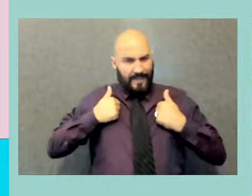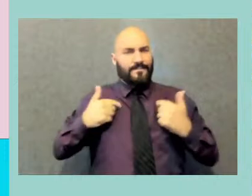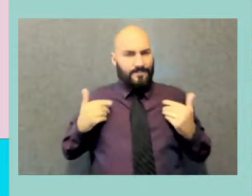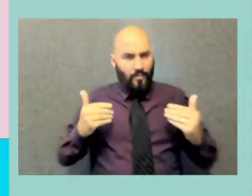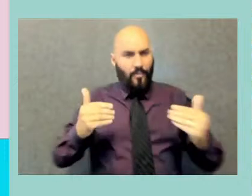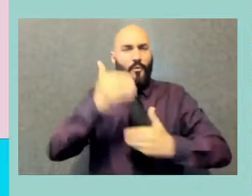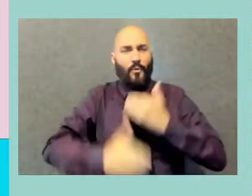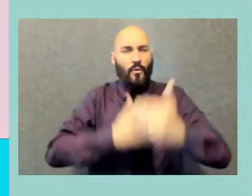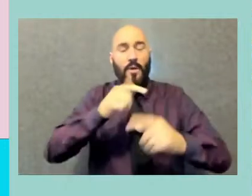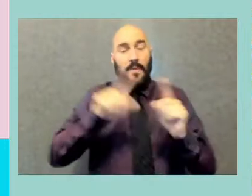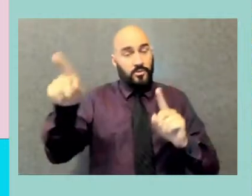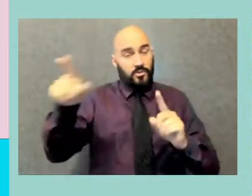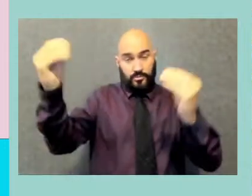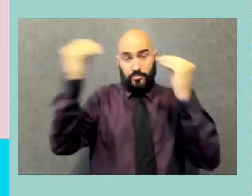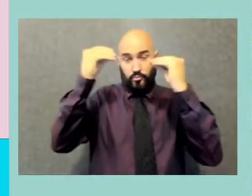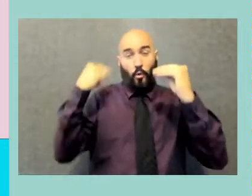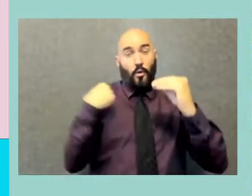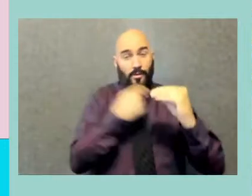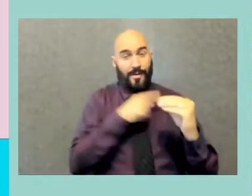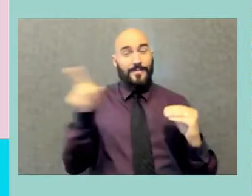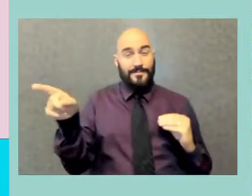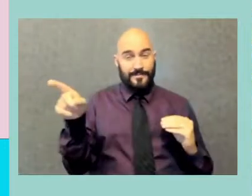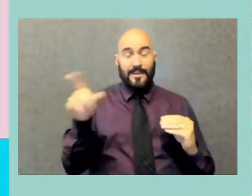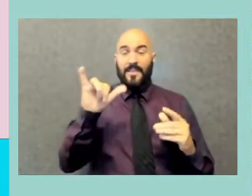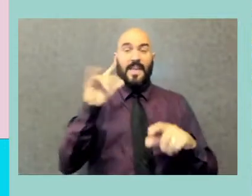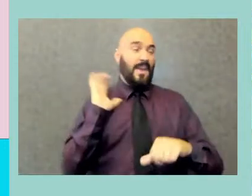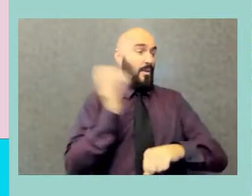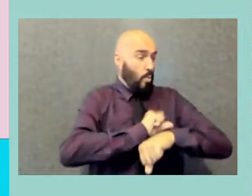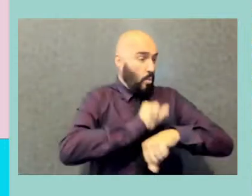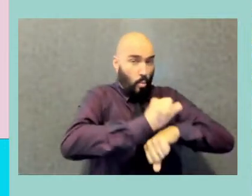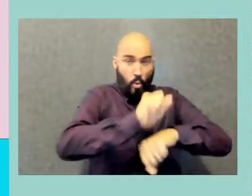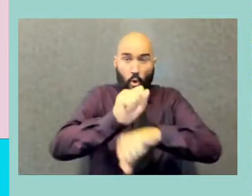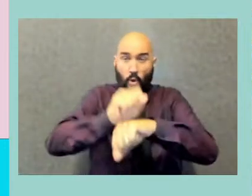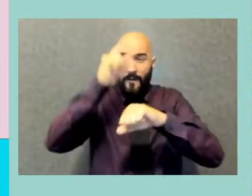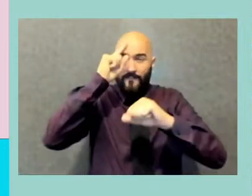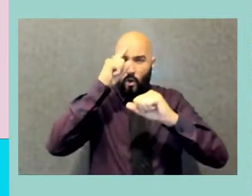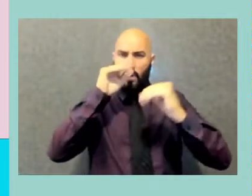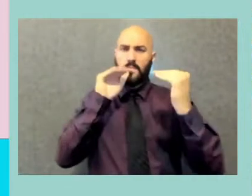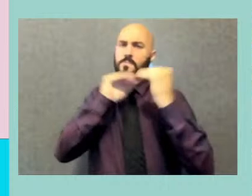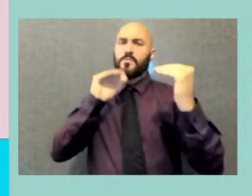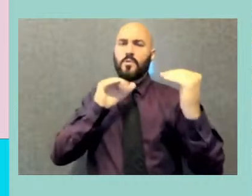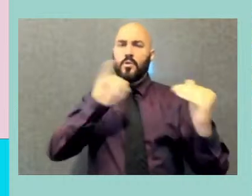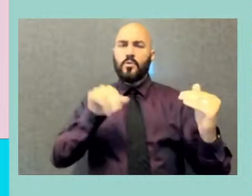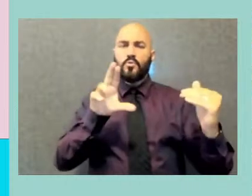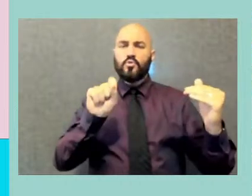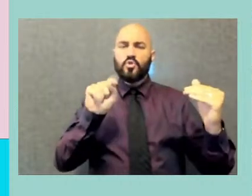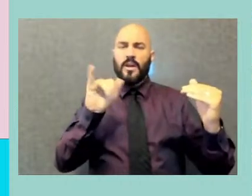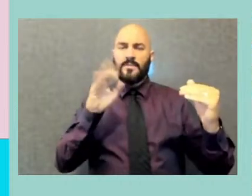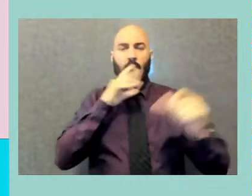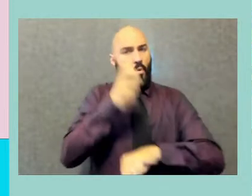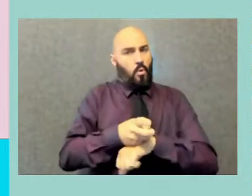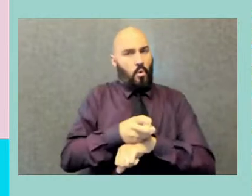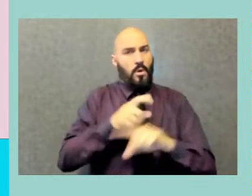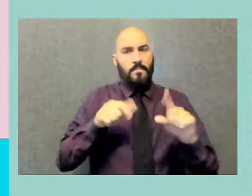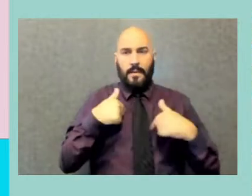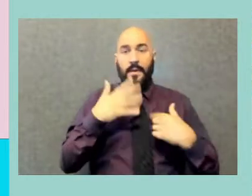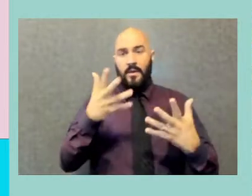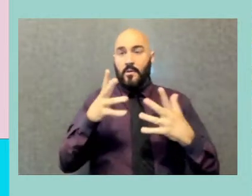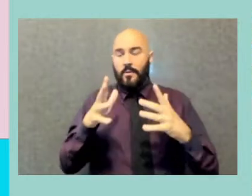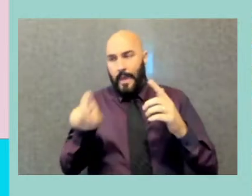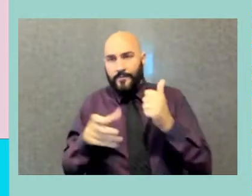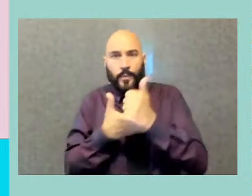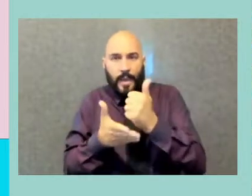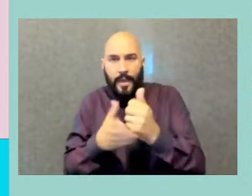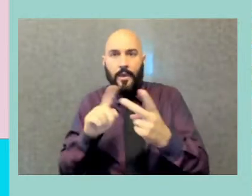hard and can be detrimental to our health unless we cultivate cultures of care and restoration.